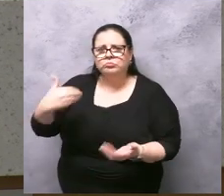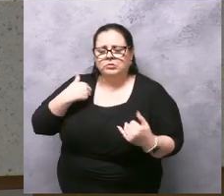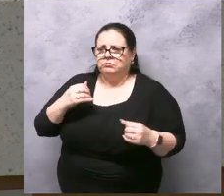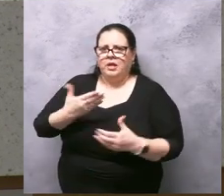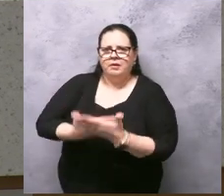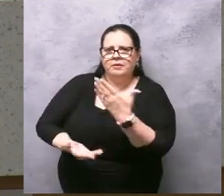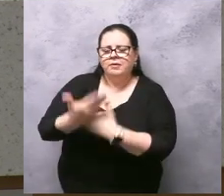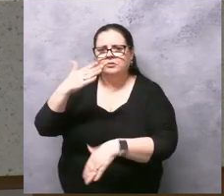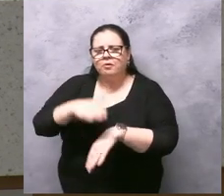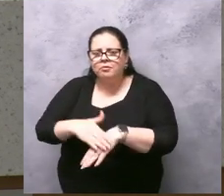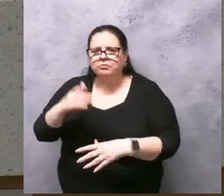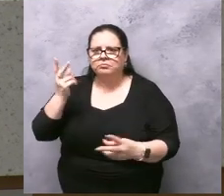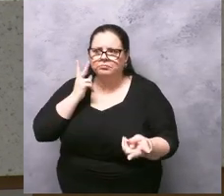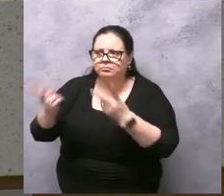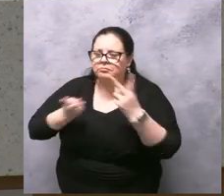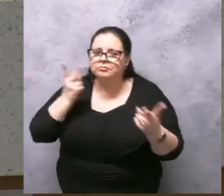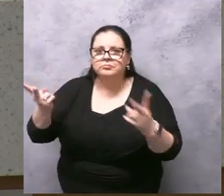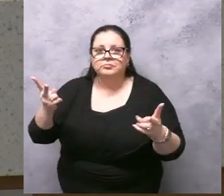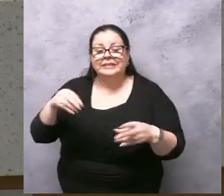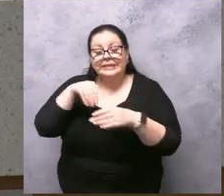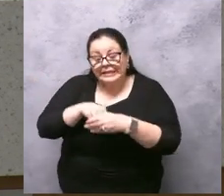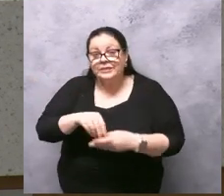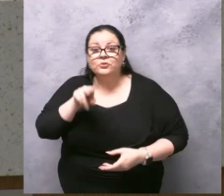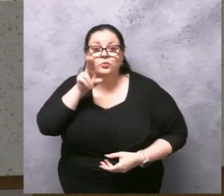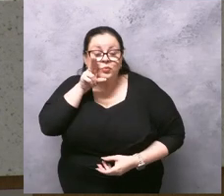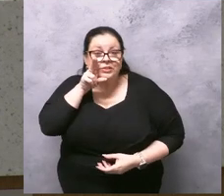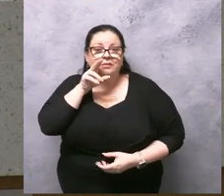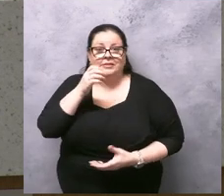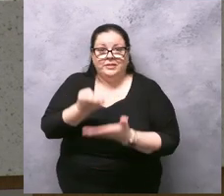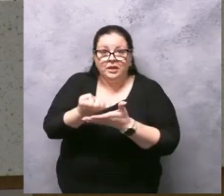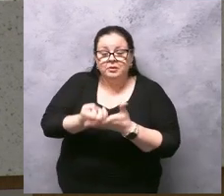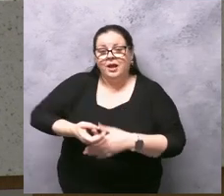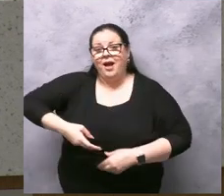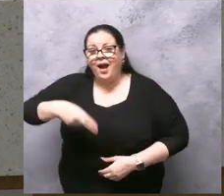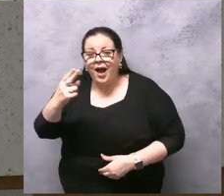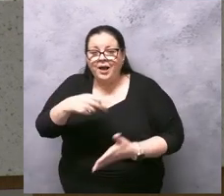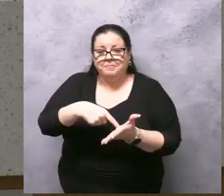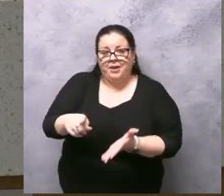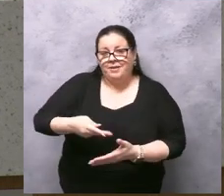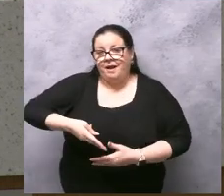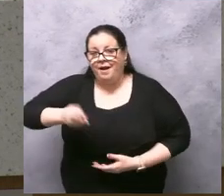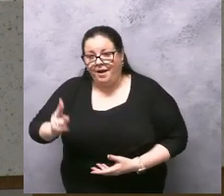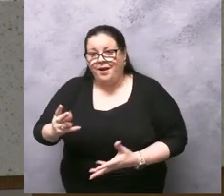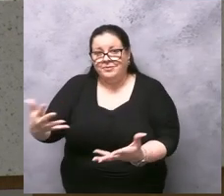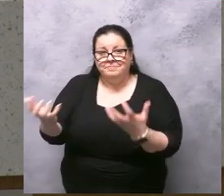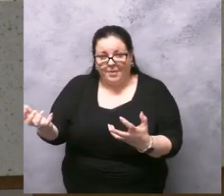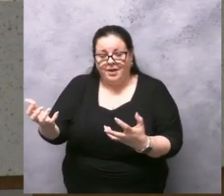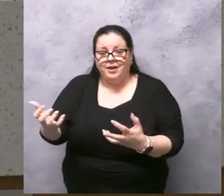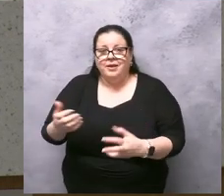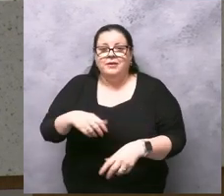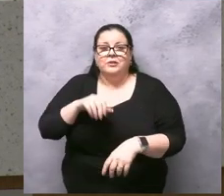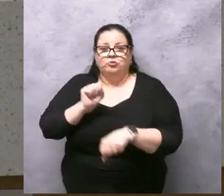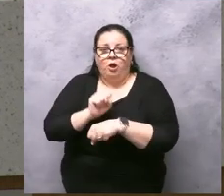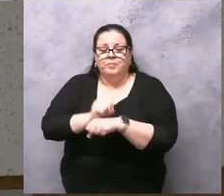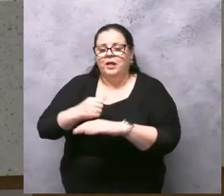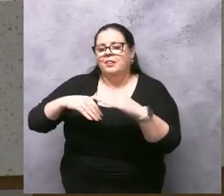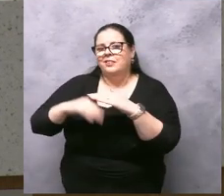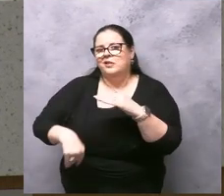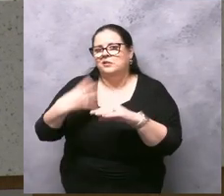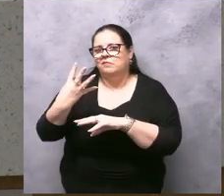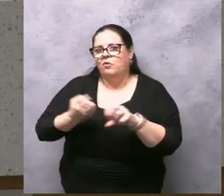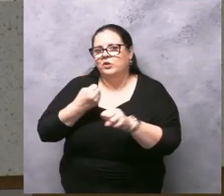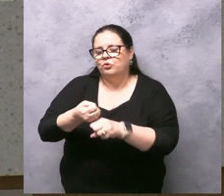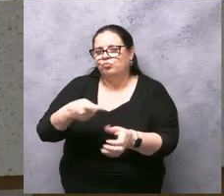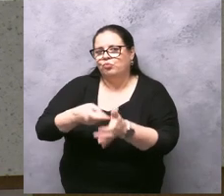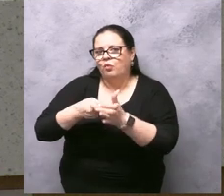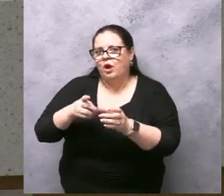hands-on exploration of in Houston economy, high-paying, high-demand career opportunities that require less than a four-year degree. And they were